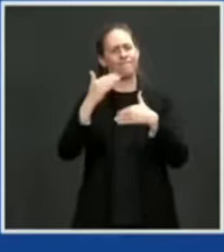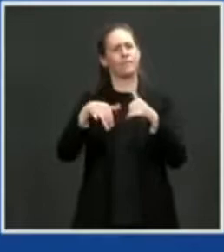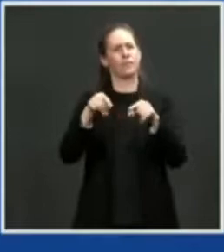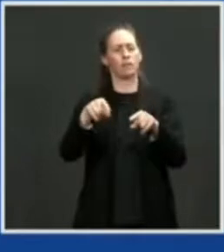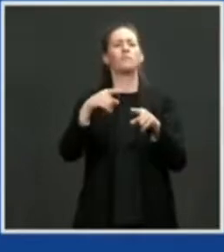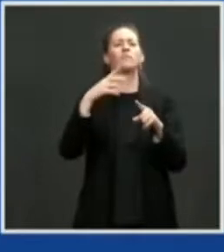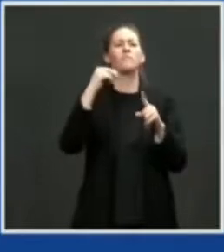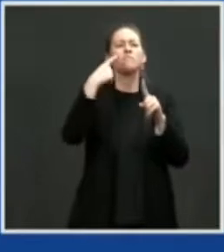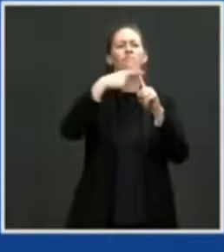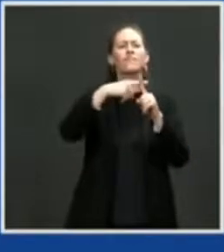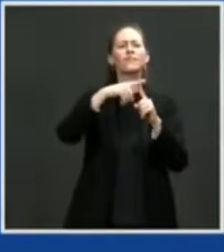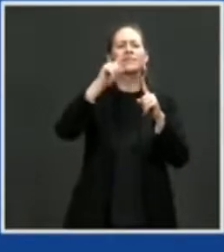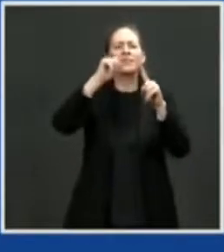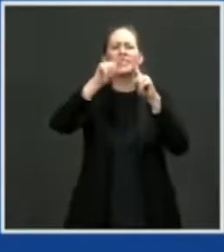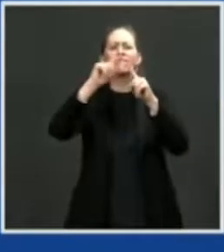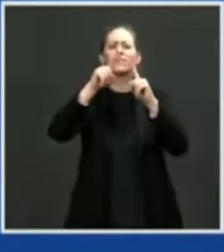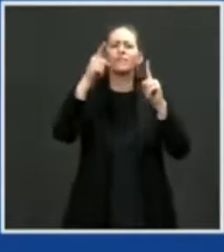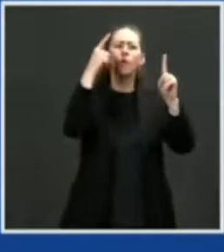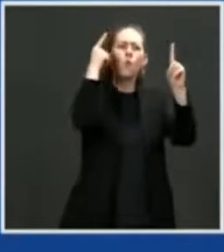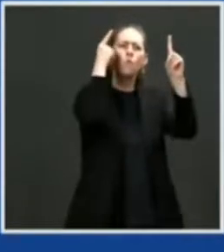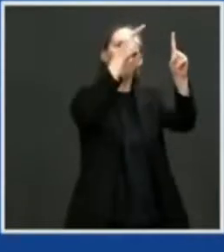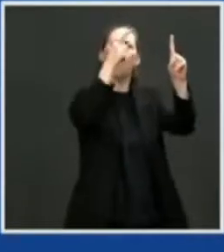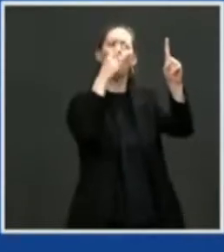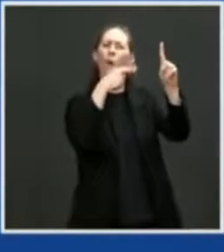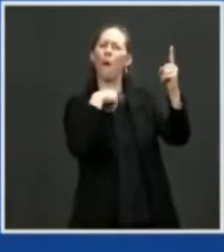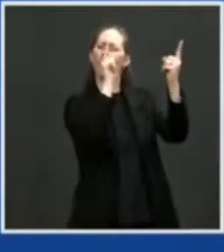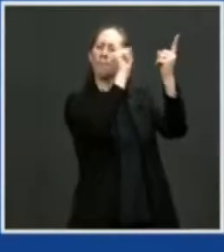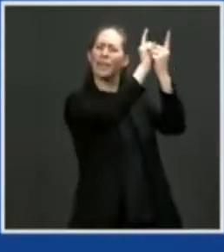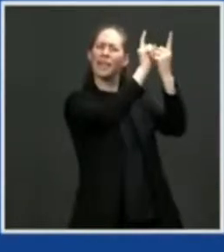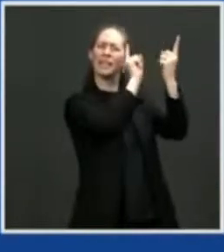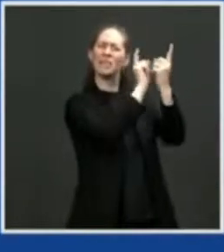filibuster. Let me get here. Okay.